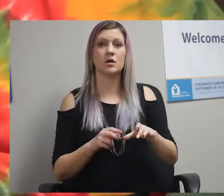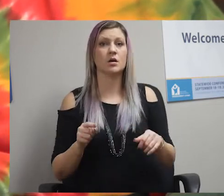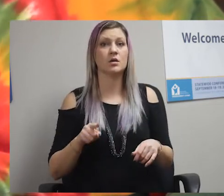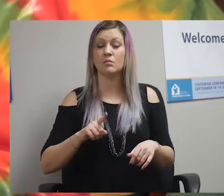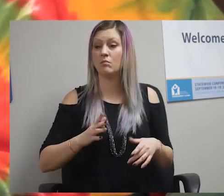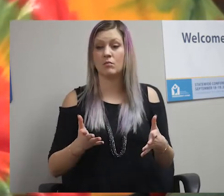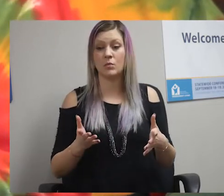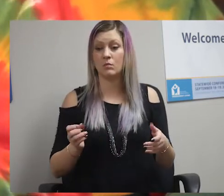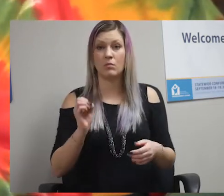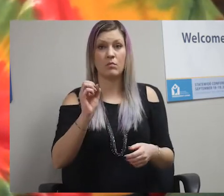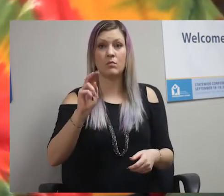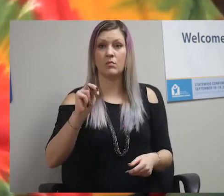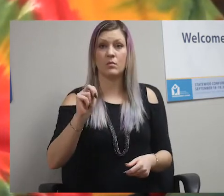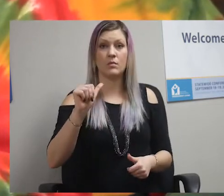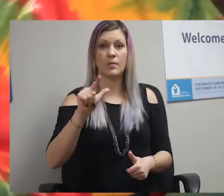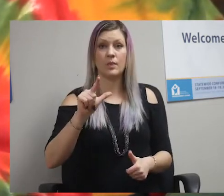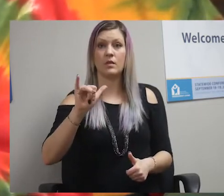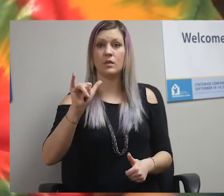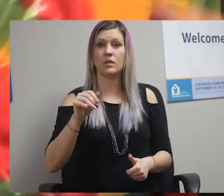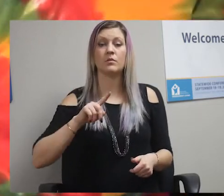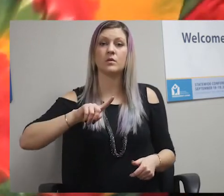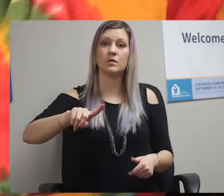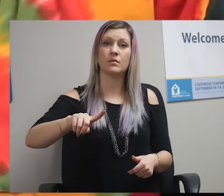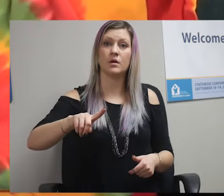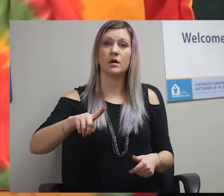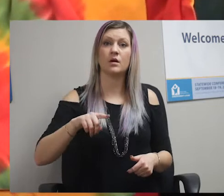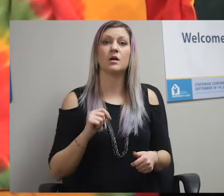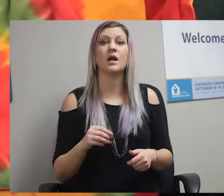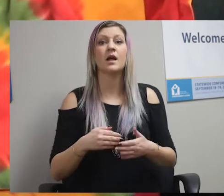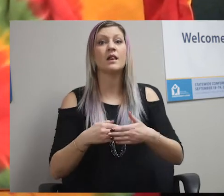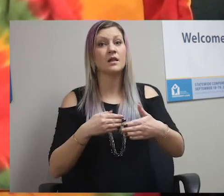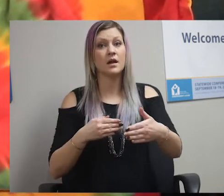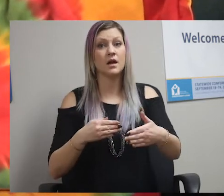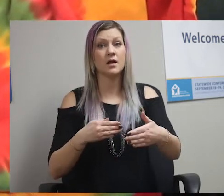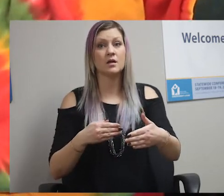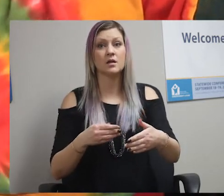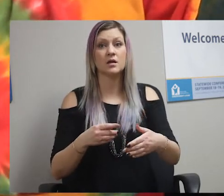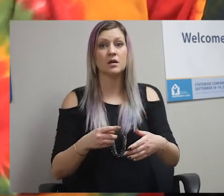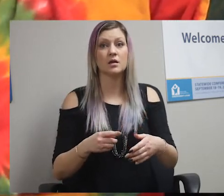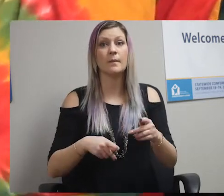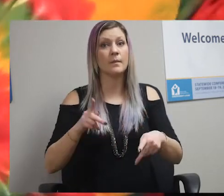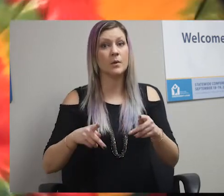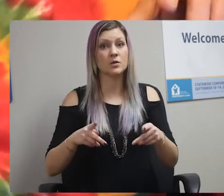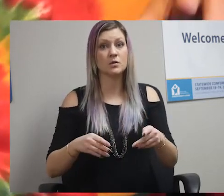do is press a button, and that a unit up there